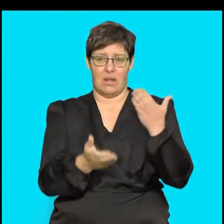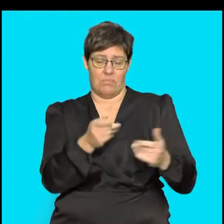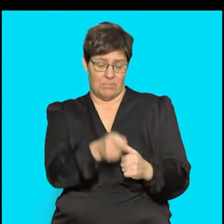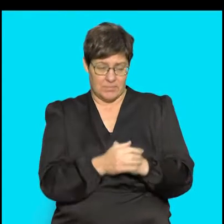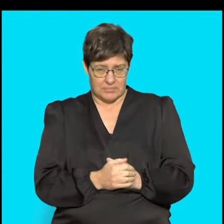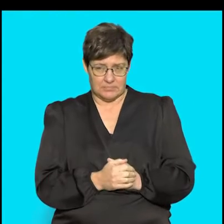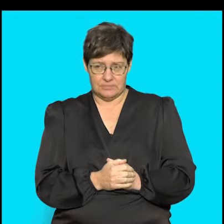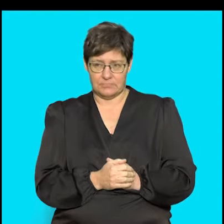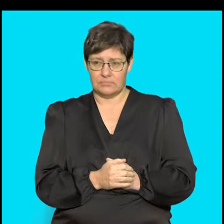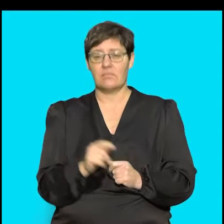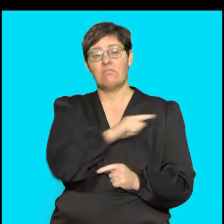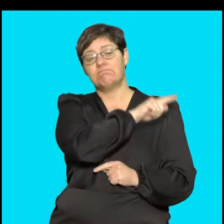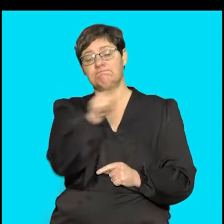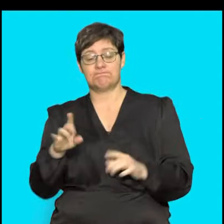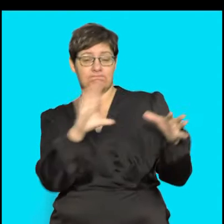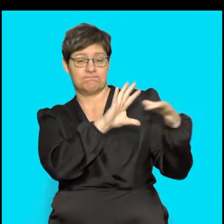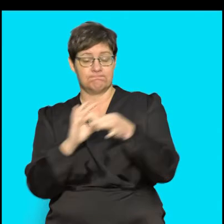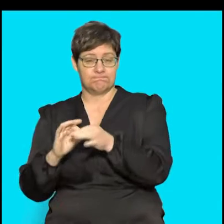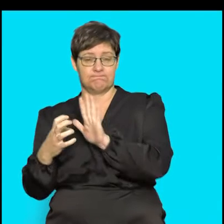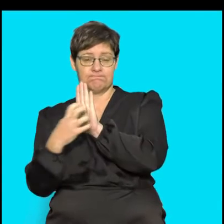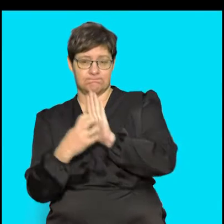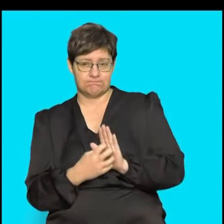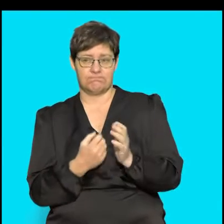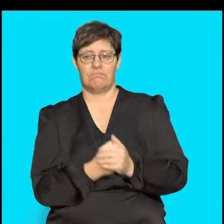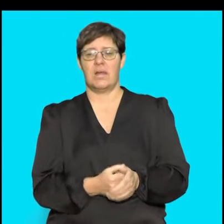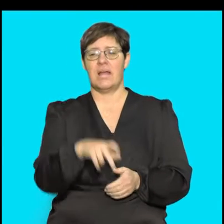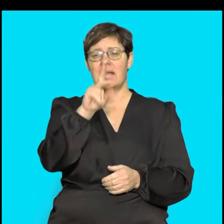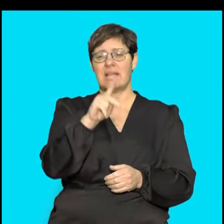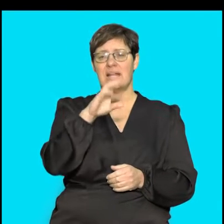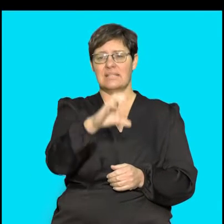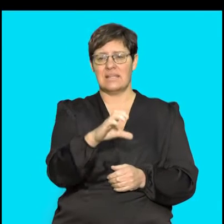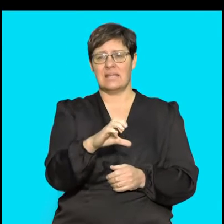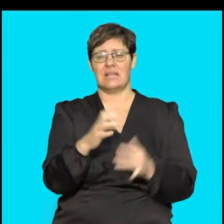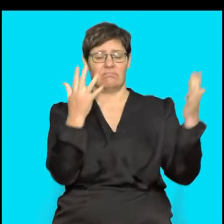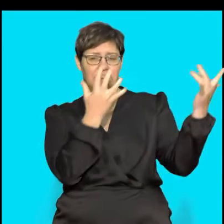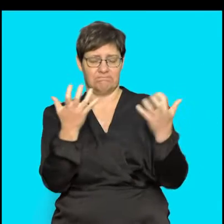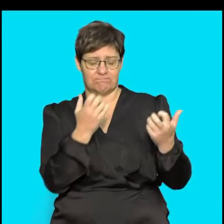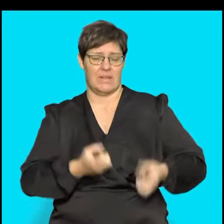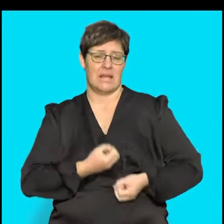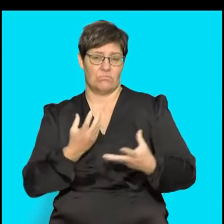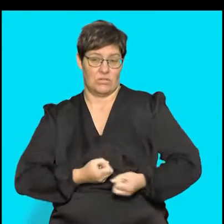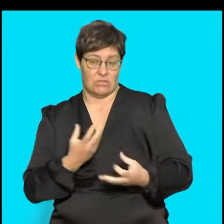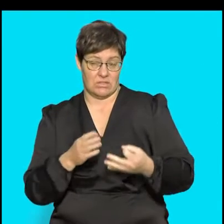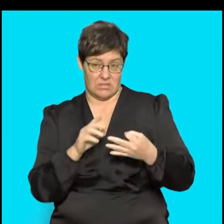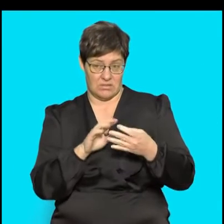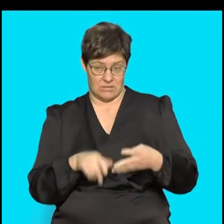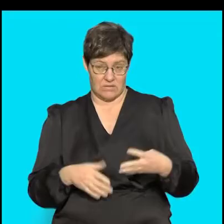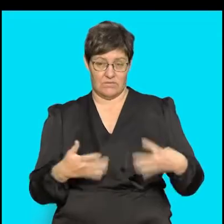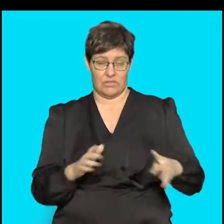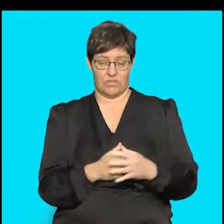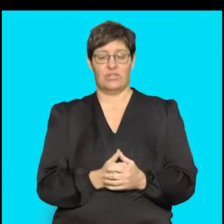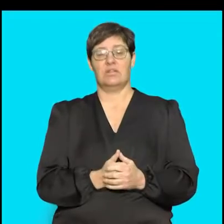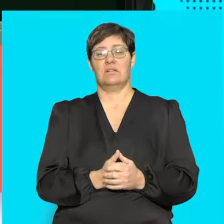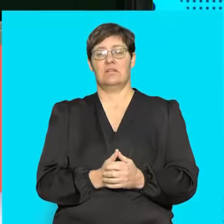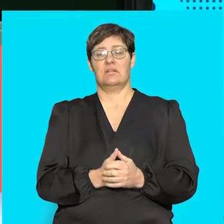We connected that to graphs. We did Kc calculations and Kc expression. And what we're going to